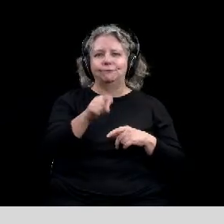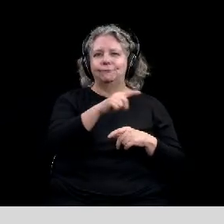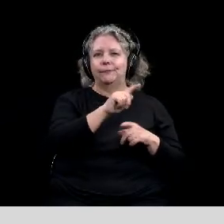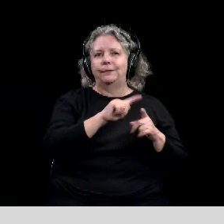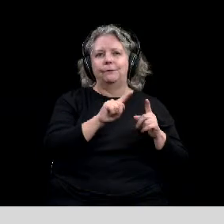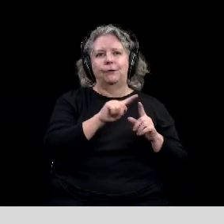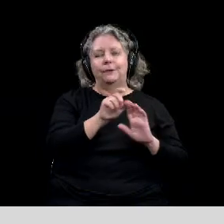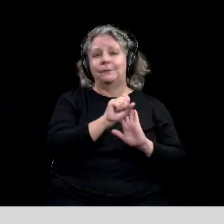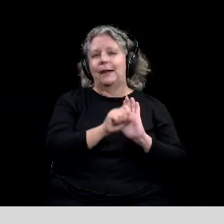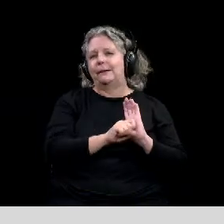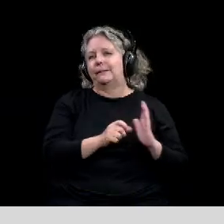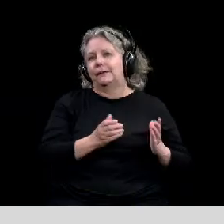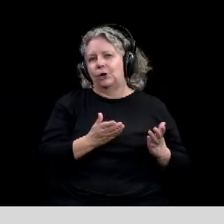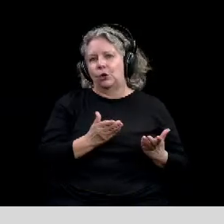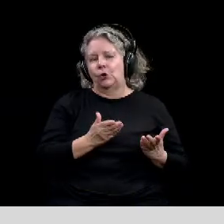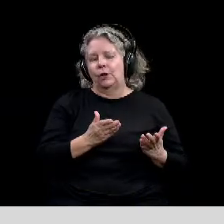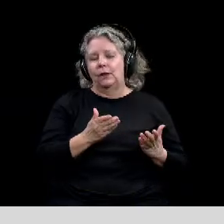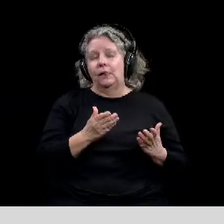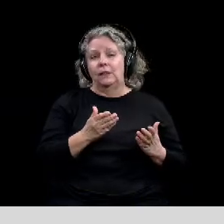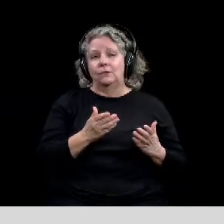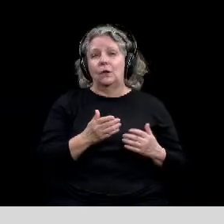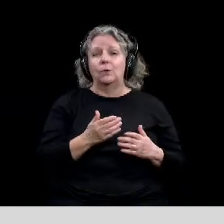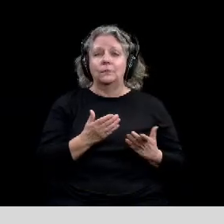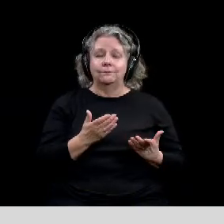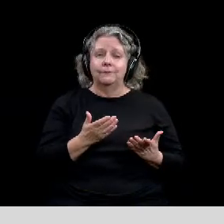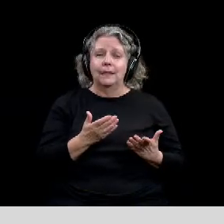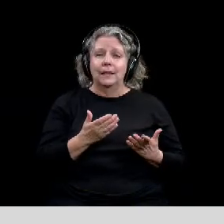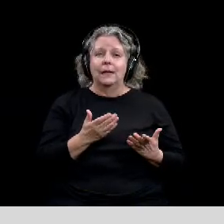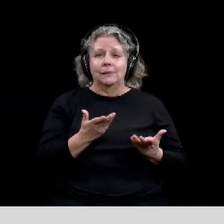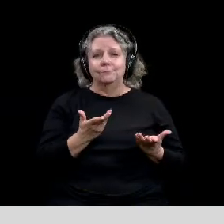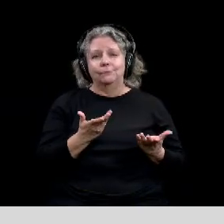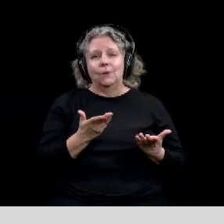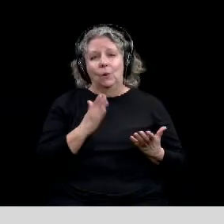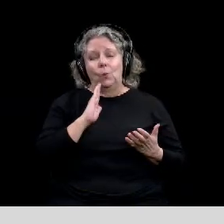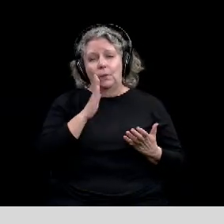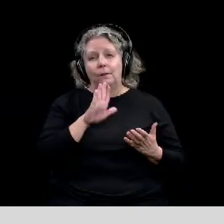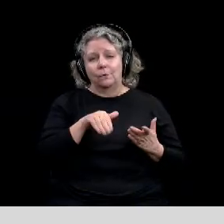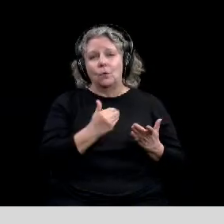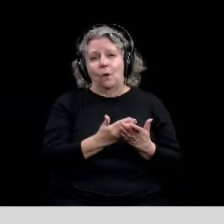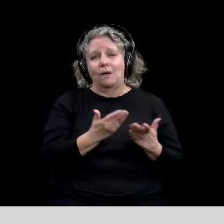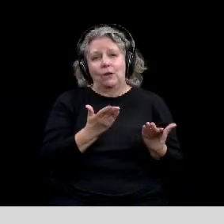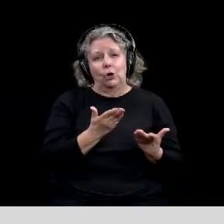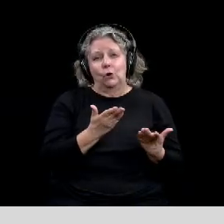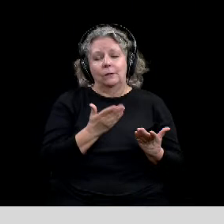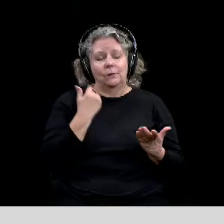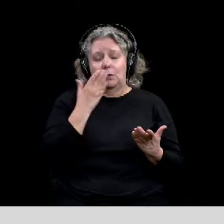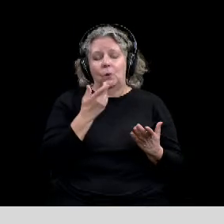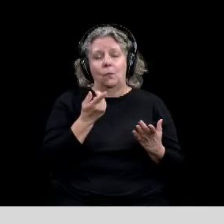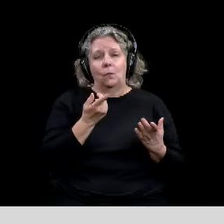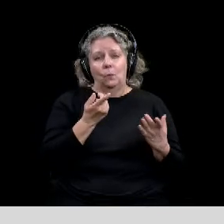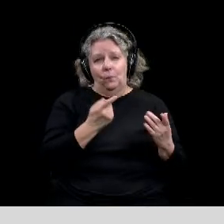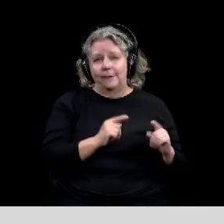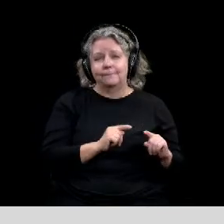only a matter of time before it reaches our community. So again, I think acting right now as if it